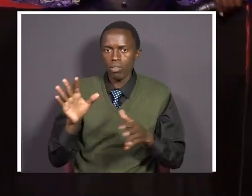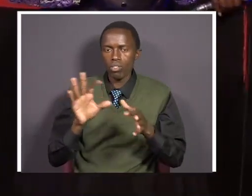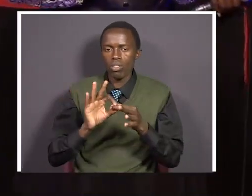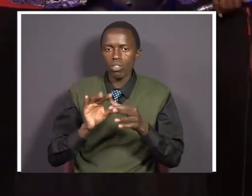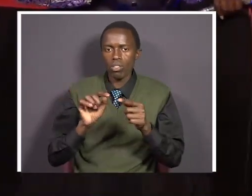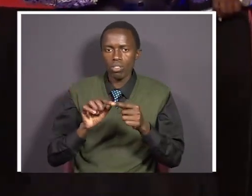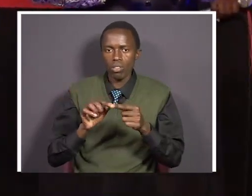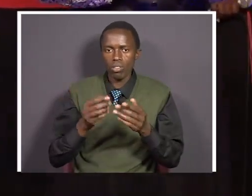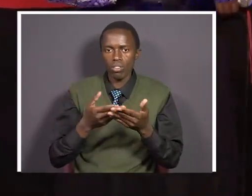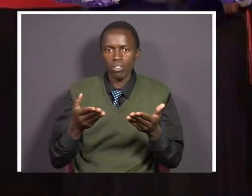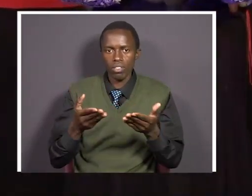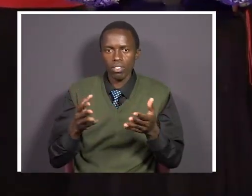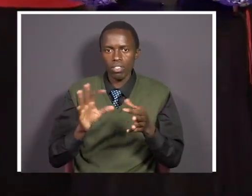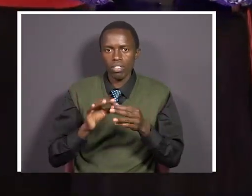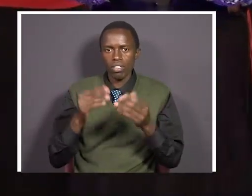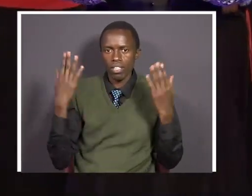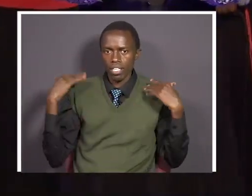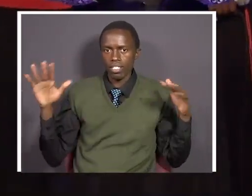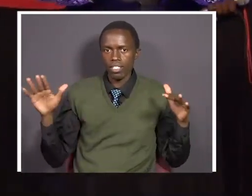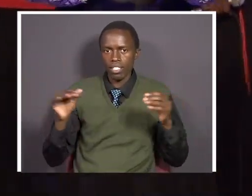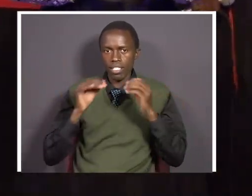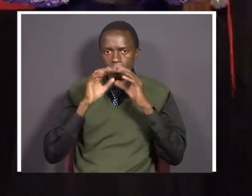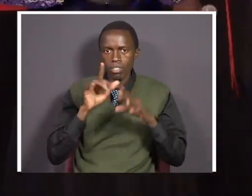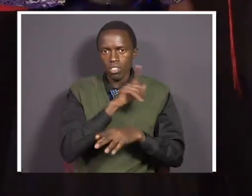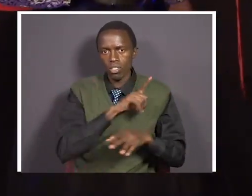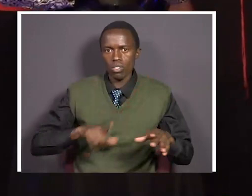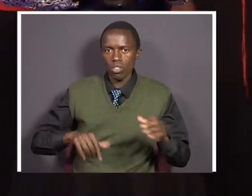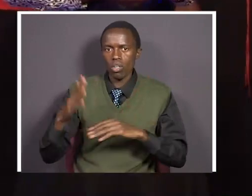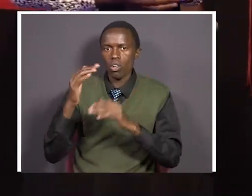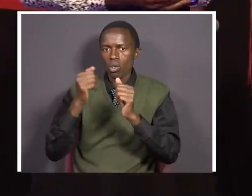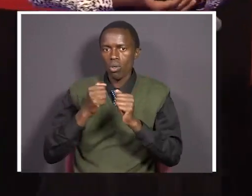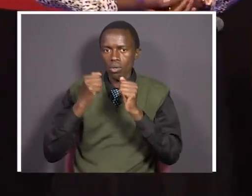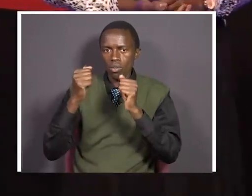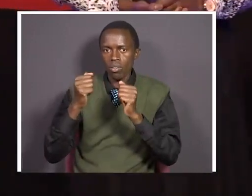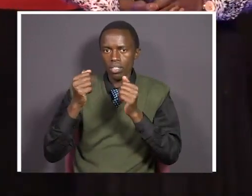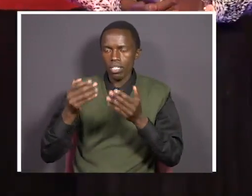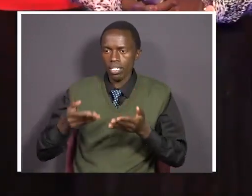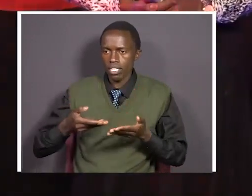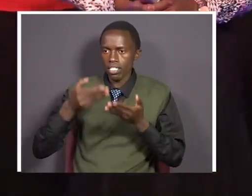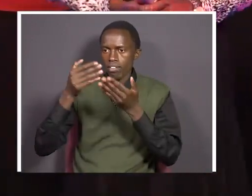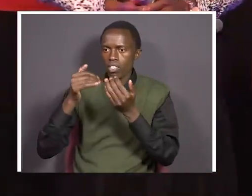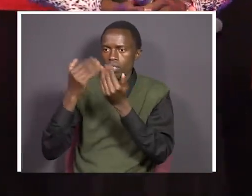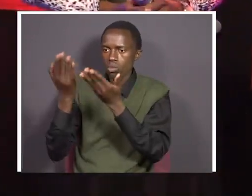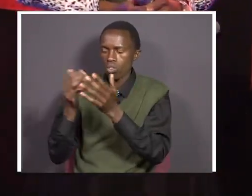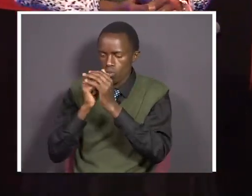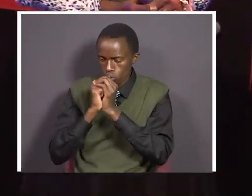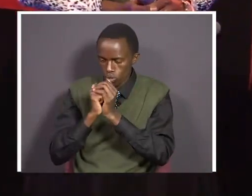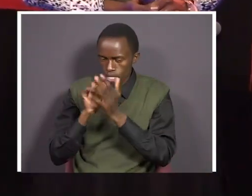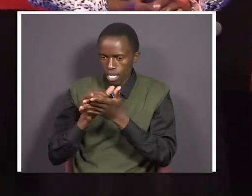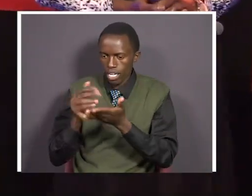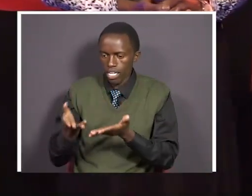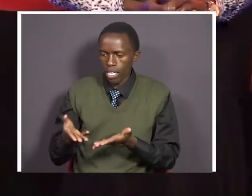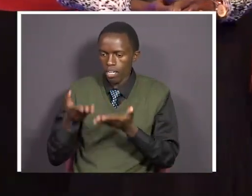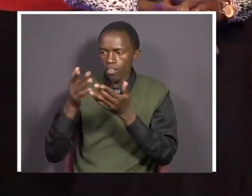join the angels. We join the heavenly hosts in blessing you, Lord God Almighty. Receive the sacrifice of worship that has